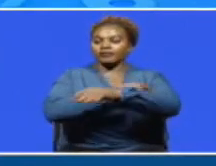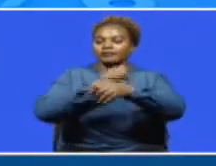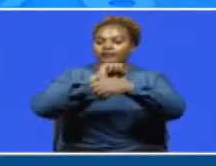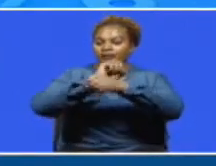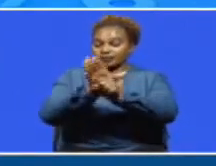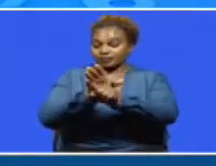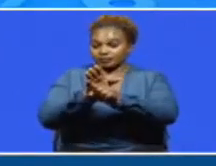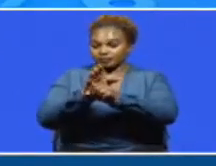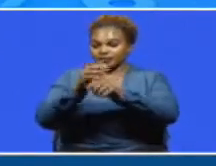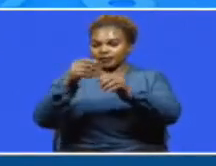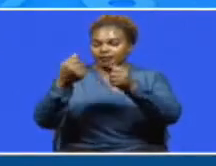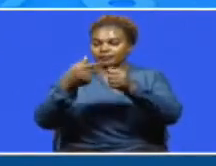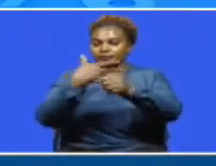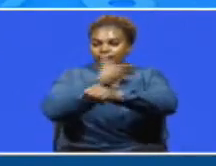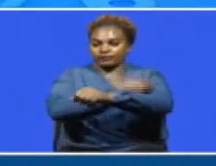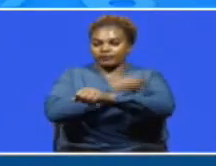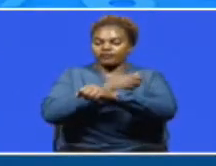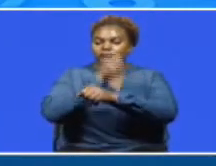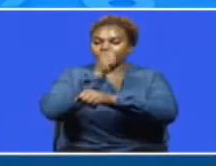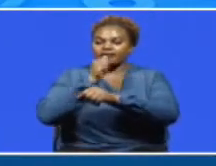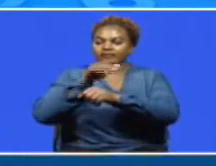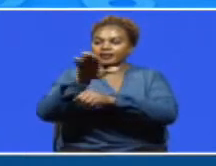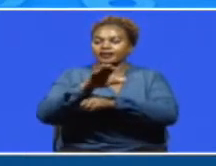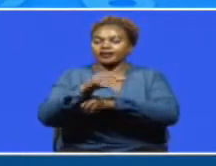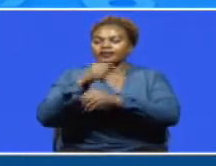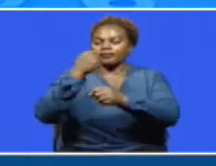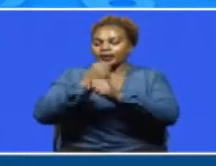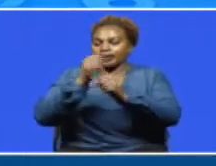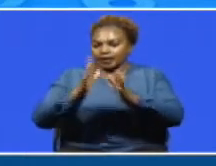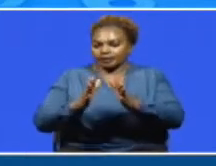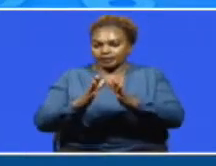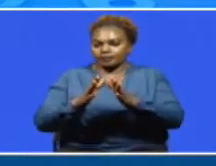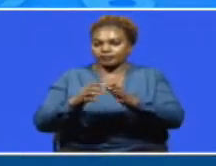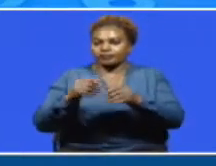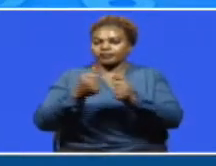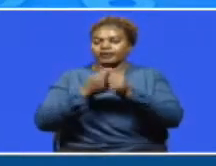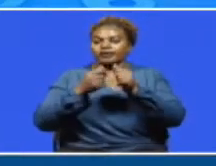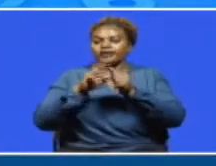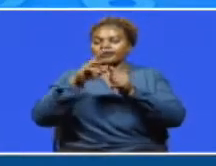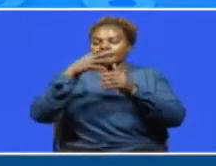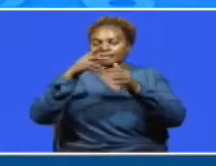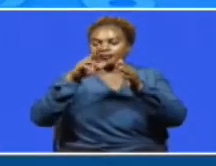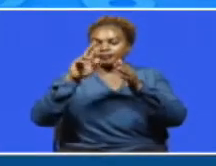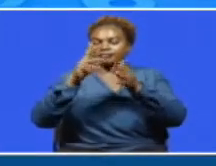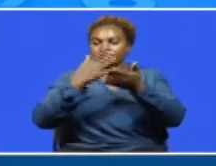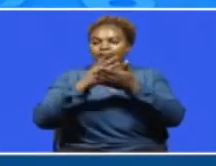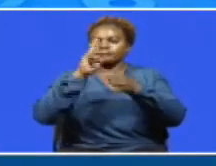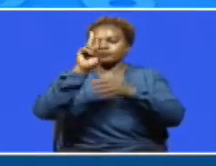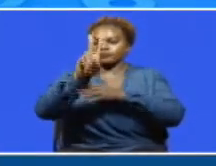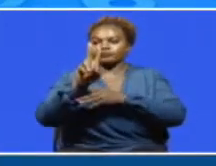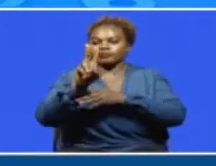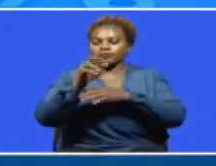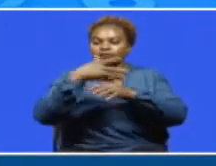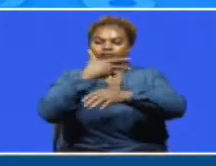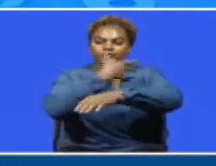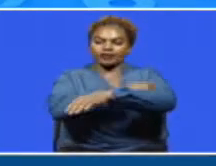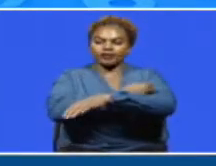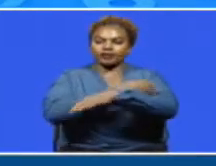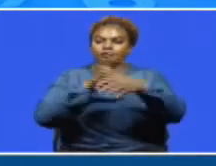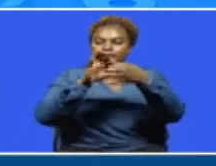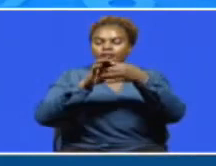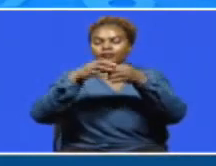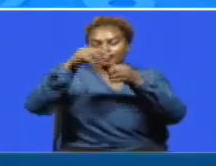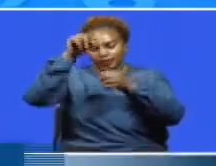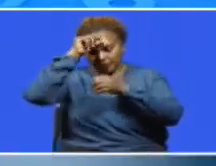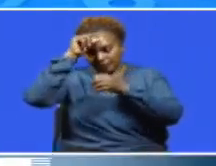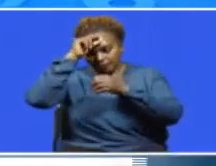hosted, particularly for private sector employees. This will be the phase 2 of the vaccination exercise in partnership with the